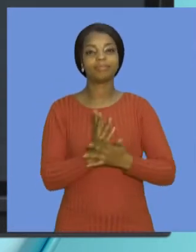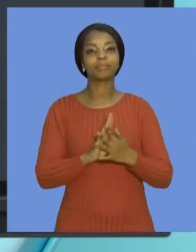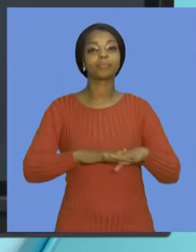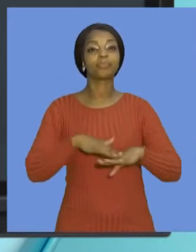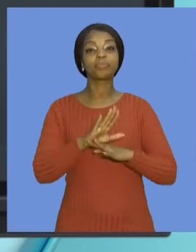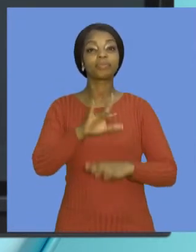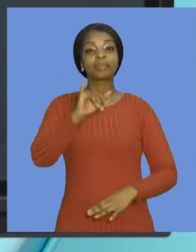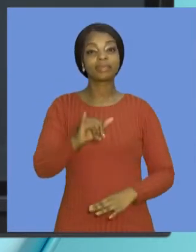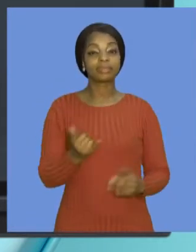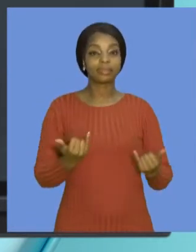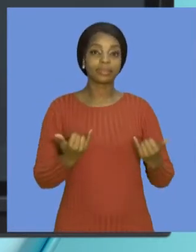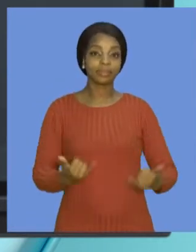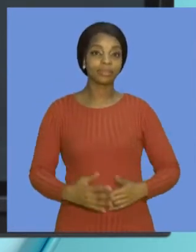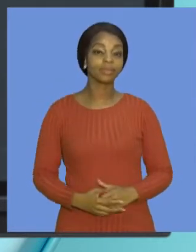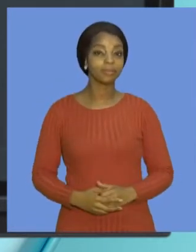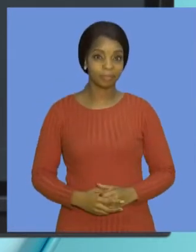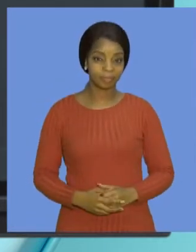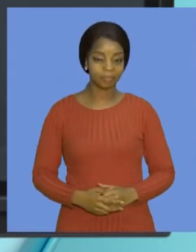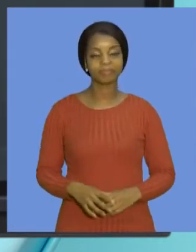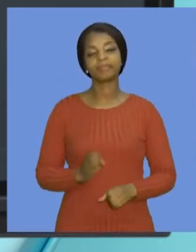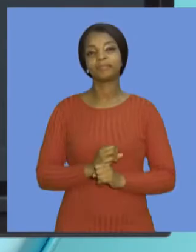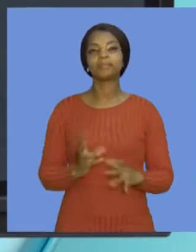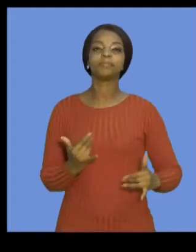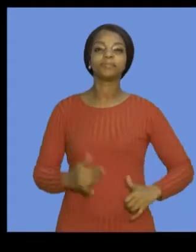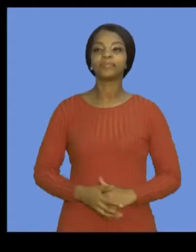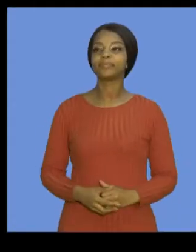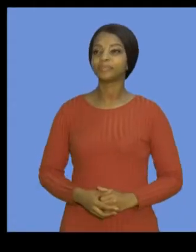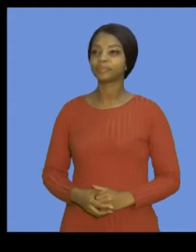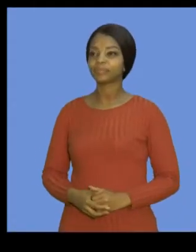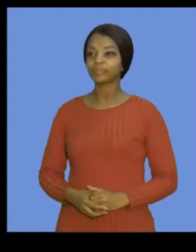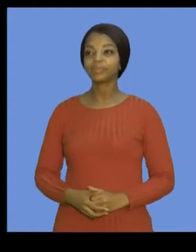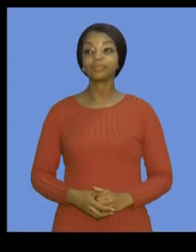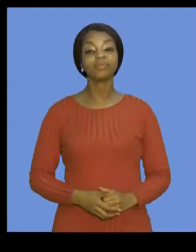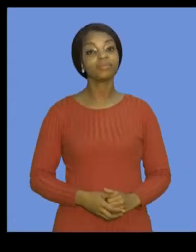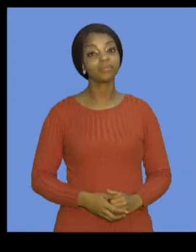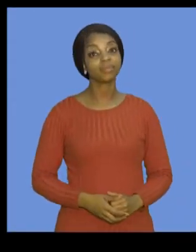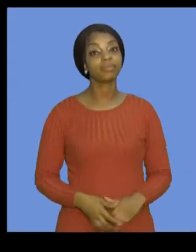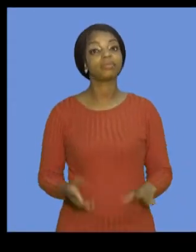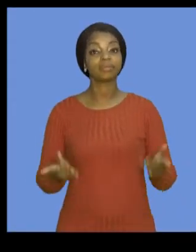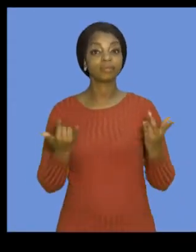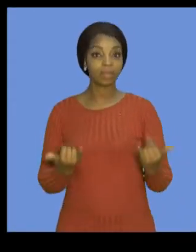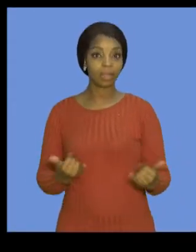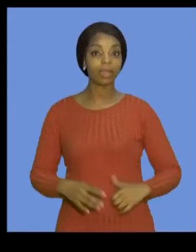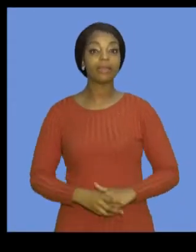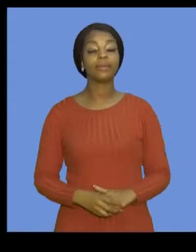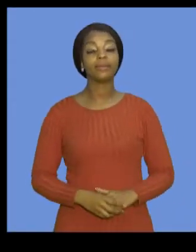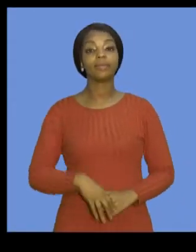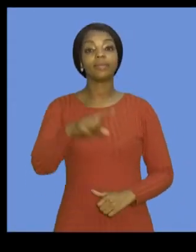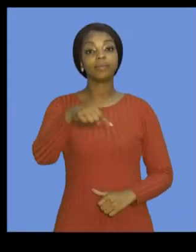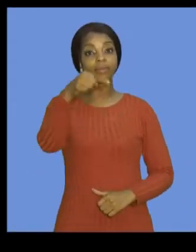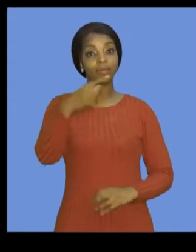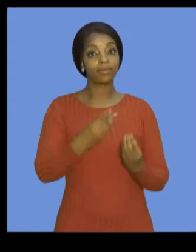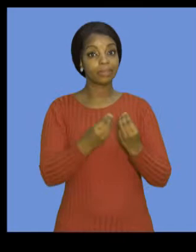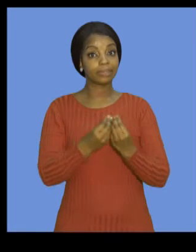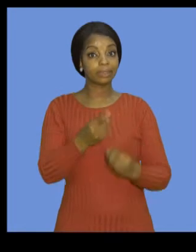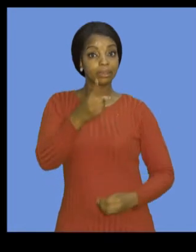that as we are progressing with the lesson. So let's just jump right into it. Now, the first thing that we just need to look